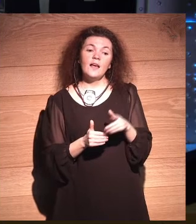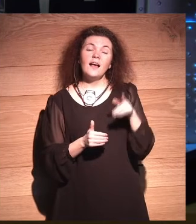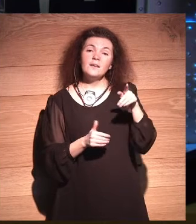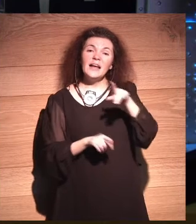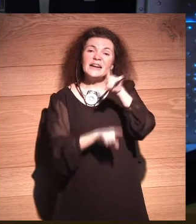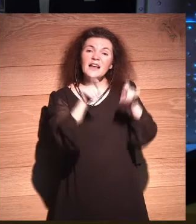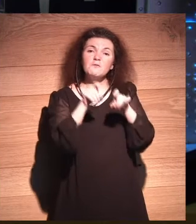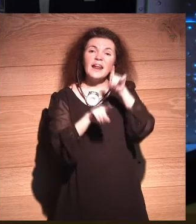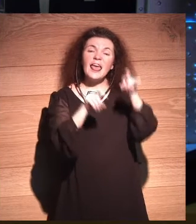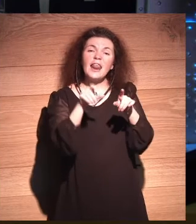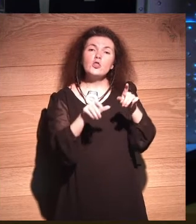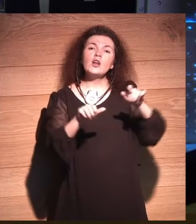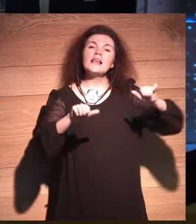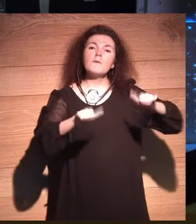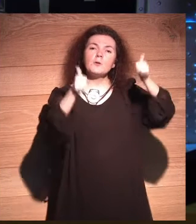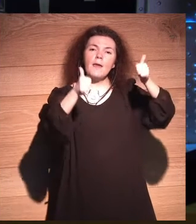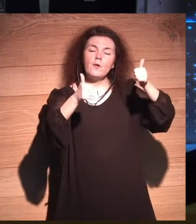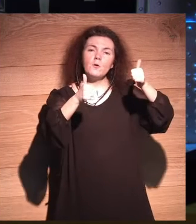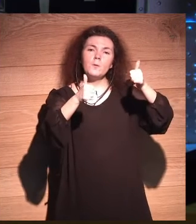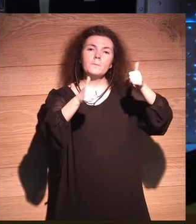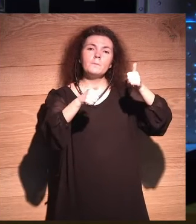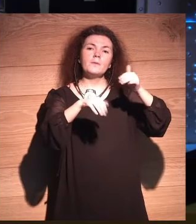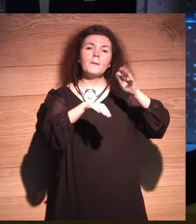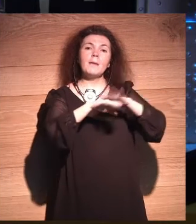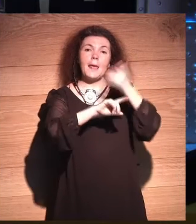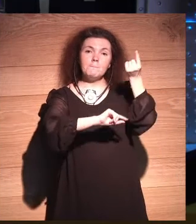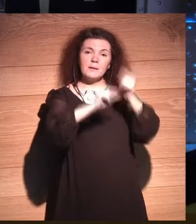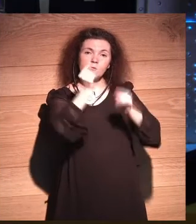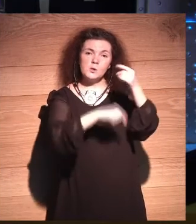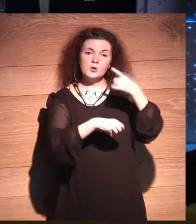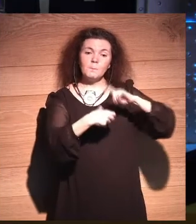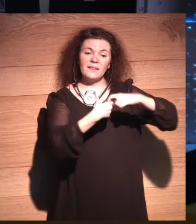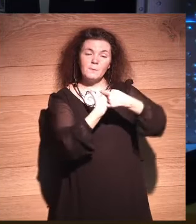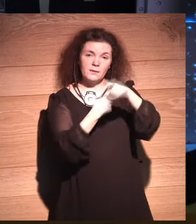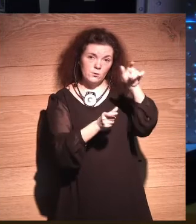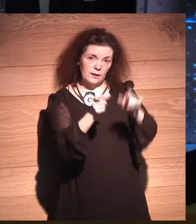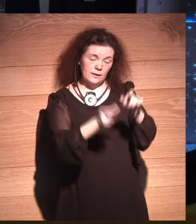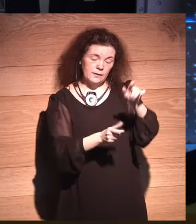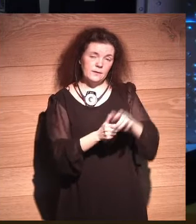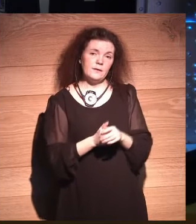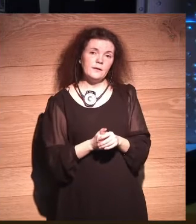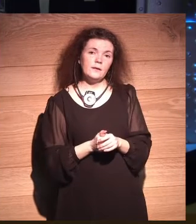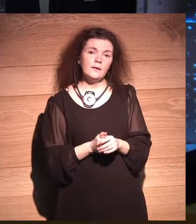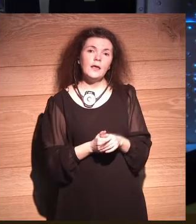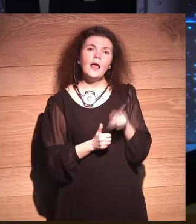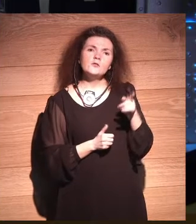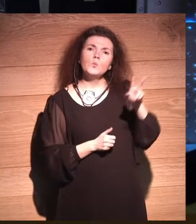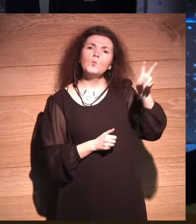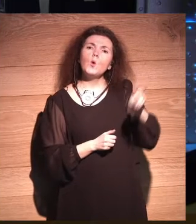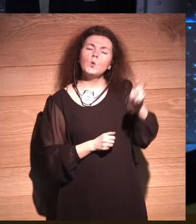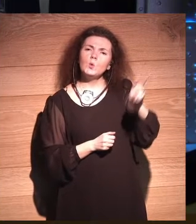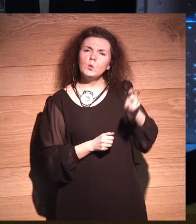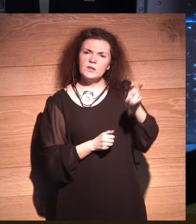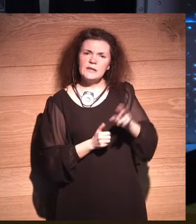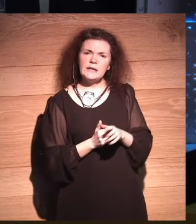institutionalize participatory budgeting, which has been a much smaller phenomenon in New York, to put that into law and to make it the practice also in New York